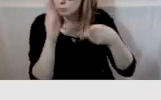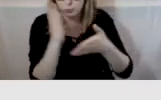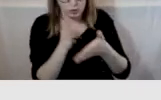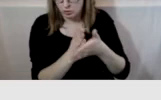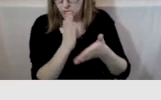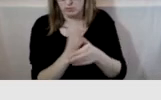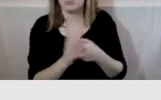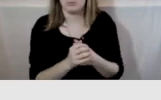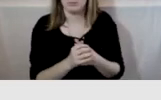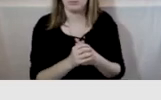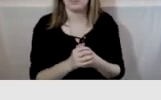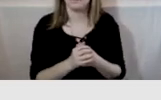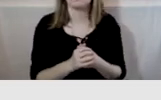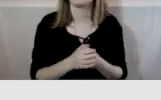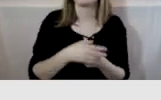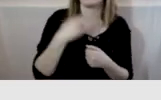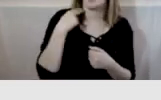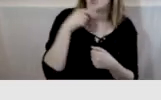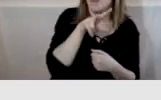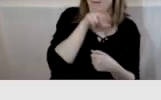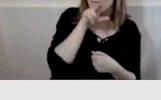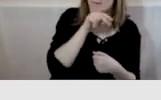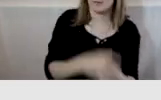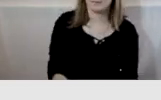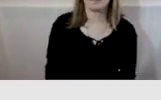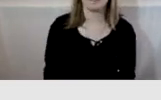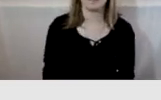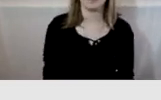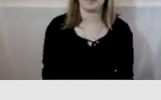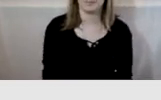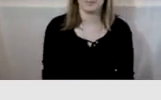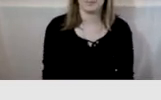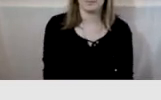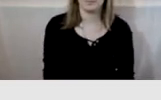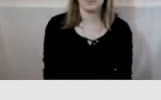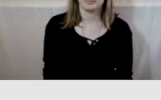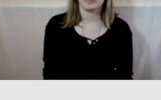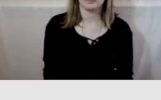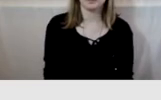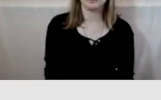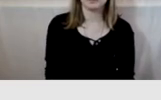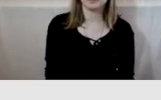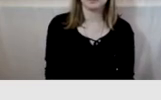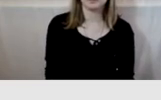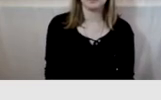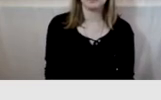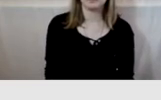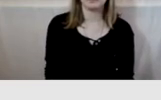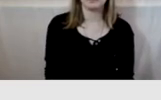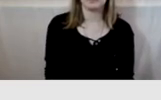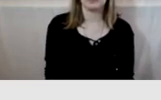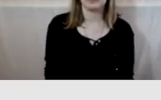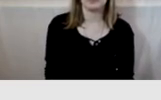For every core subject, we are thinking that there should be no less